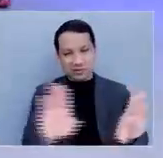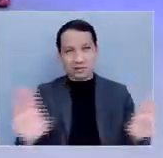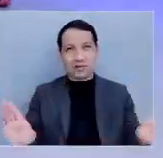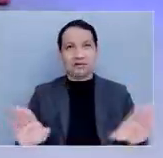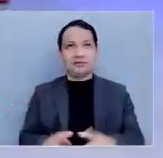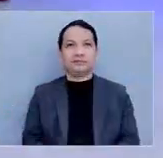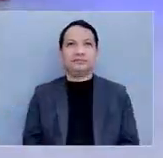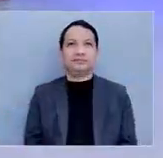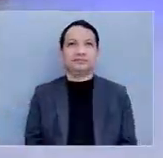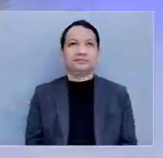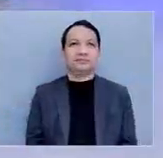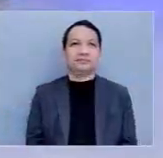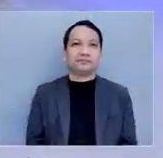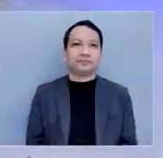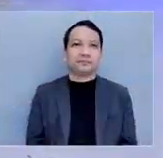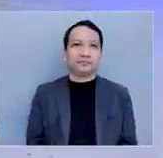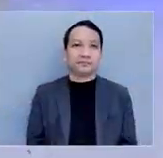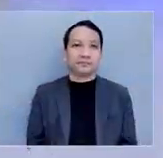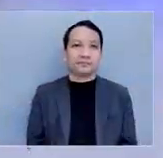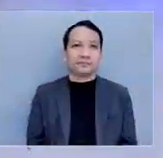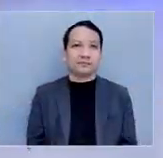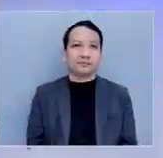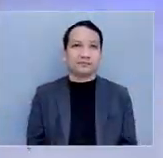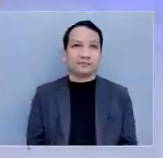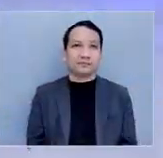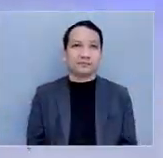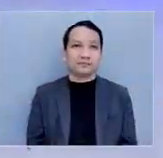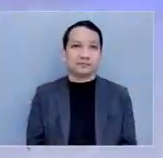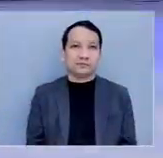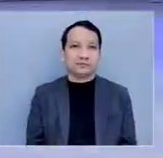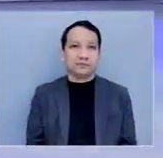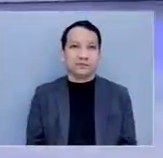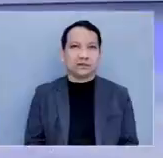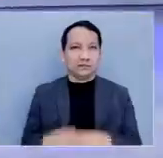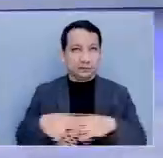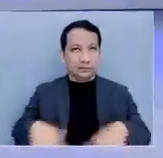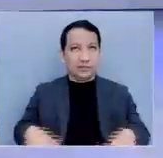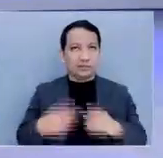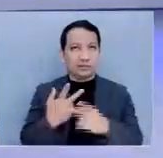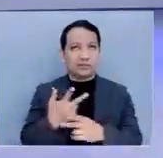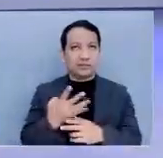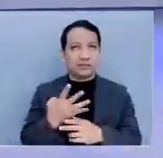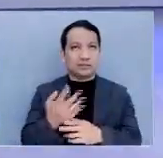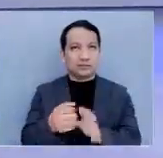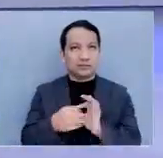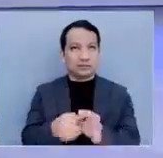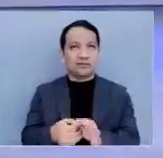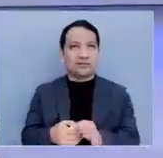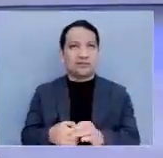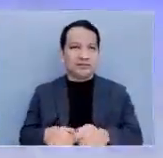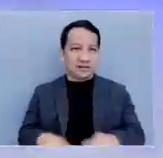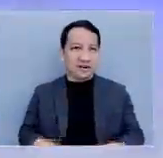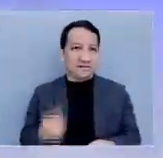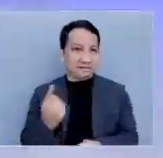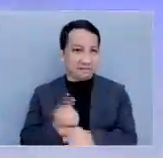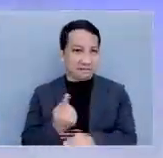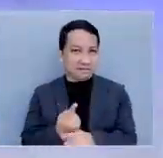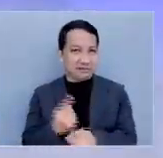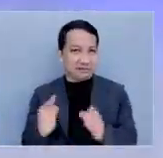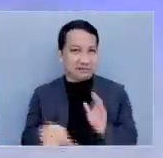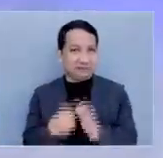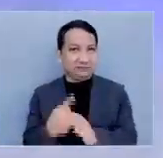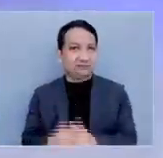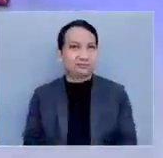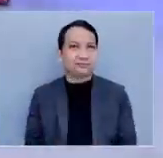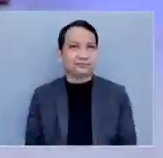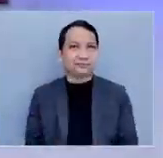one, two, alis ka dyan, and then step back tayo ng four, one, a joke lang. Two, I'm three, back. Four, okay. yes, yes. One more Again. Time.